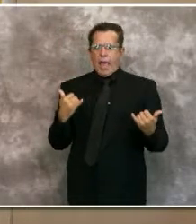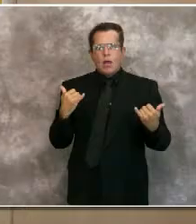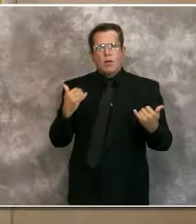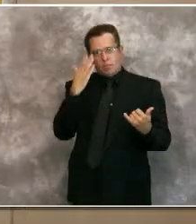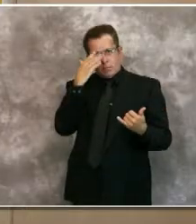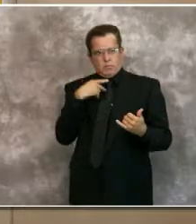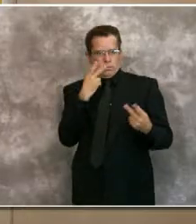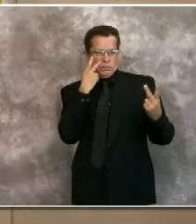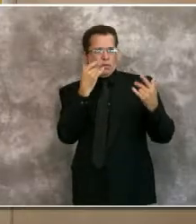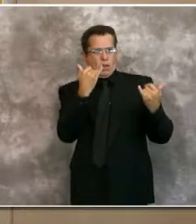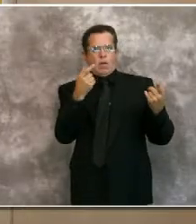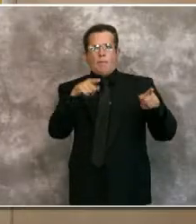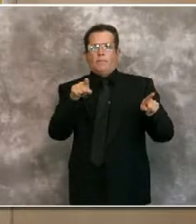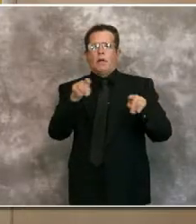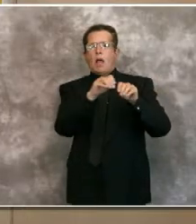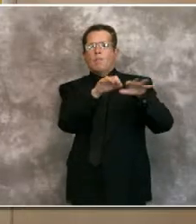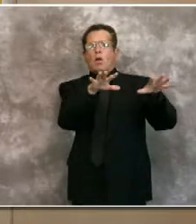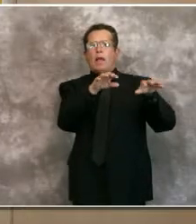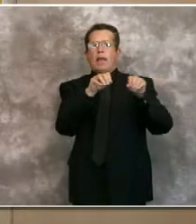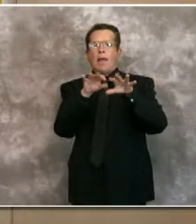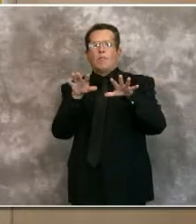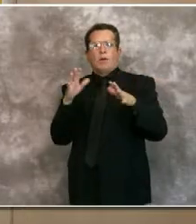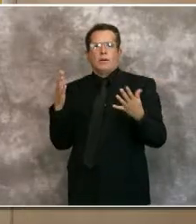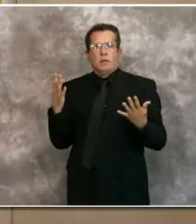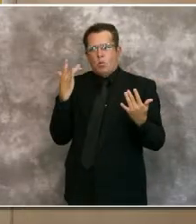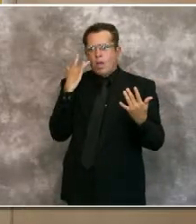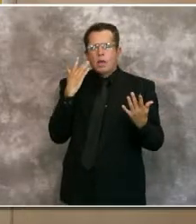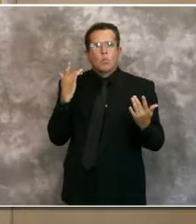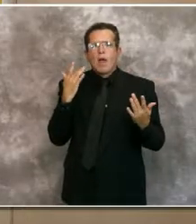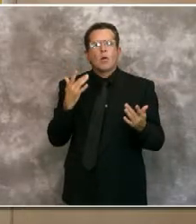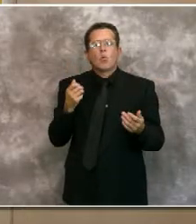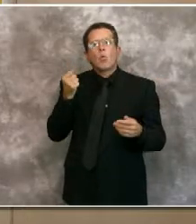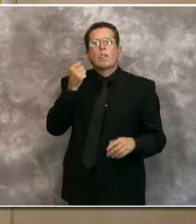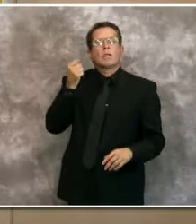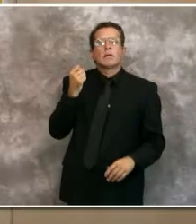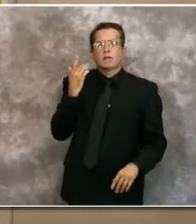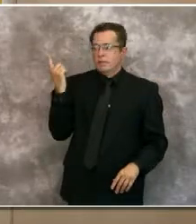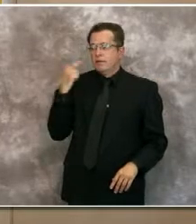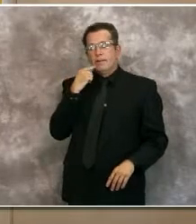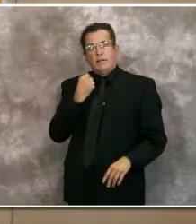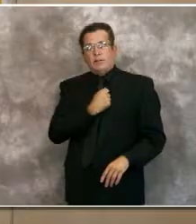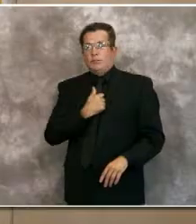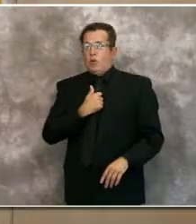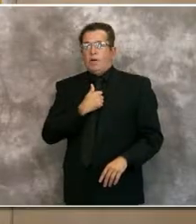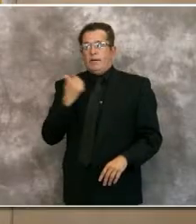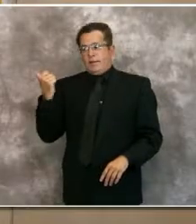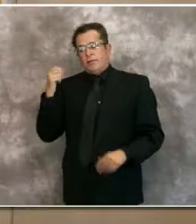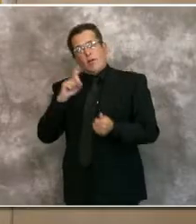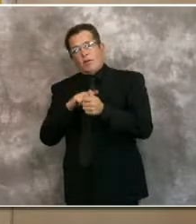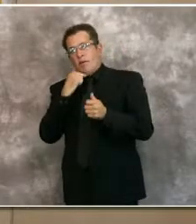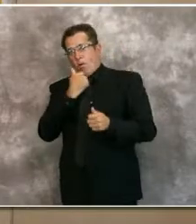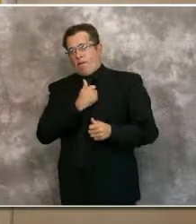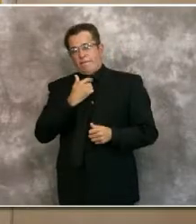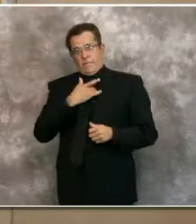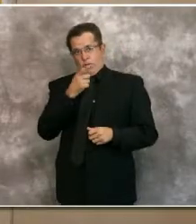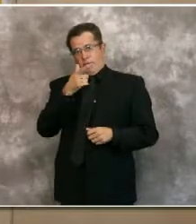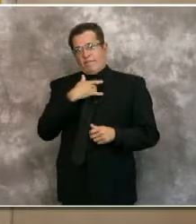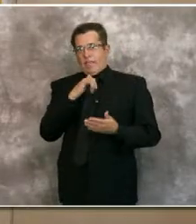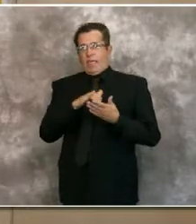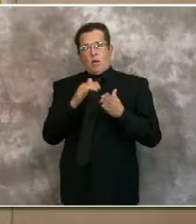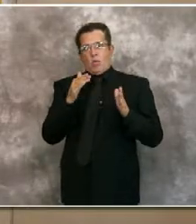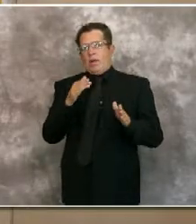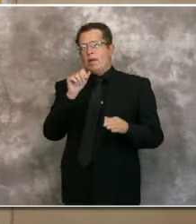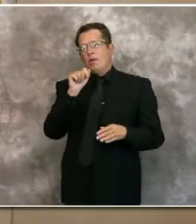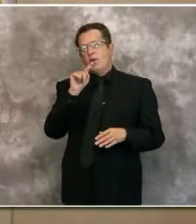these community outbreaks. Well, I'm sorry that you feel that way, Artie. And we have not had